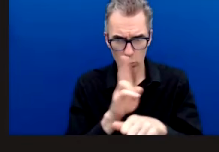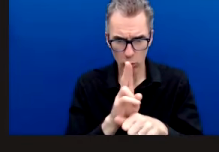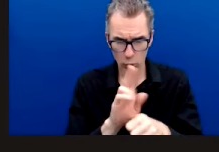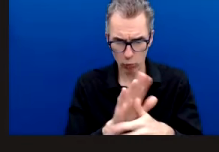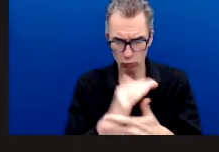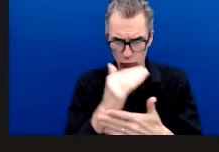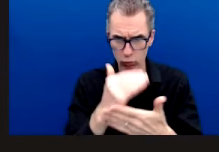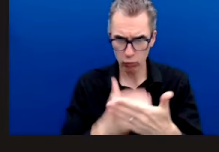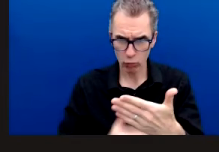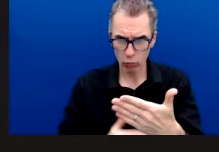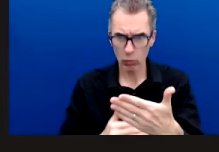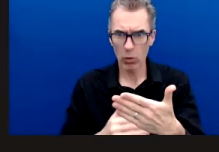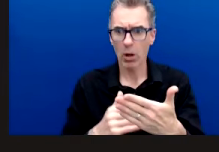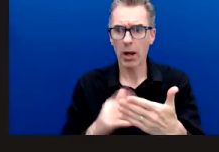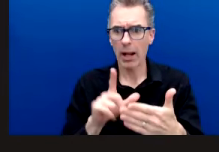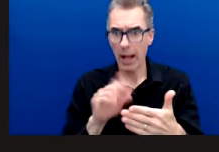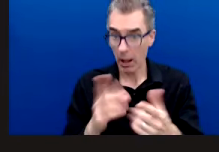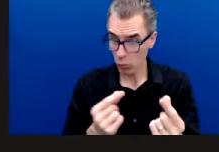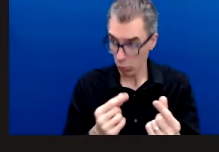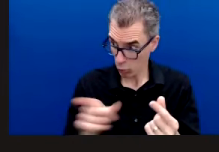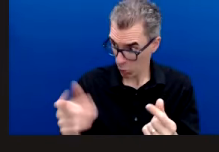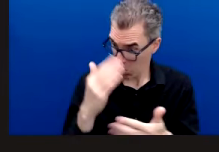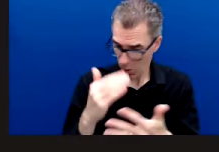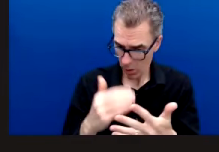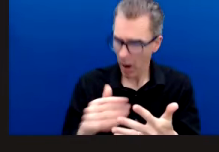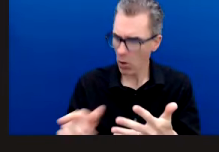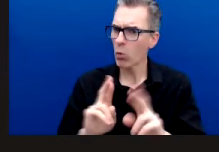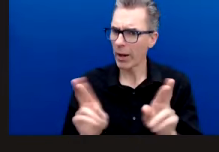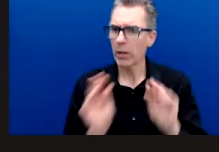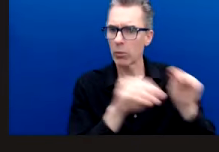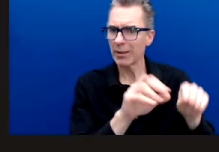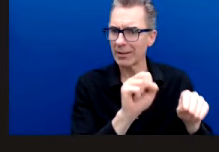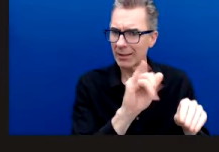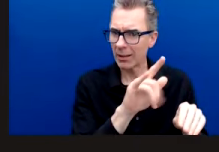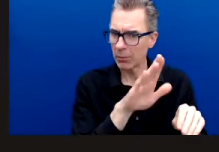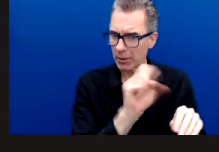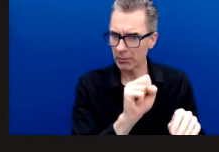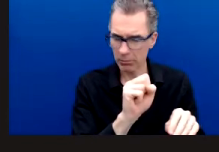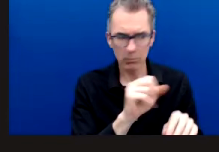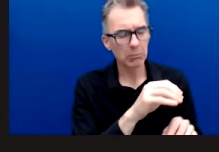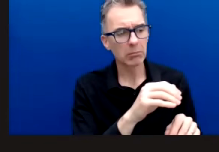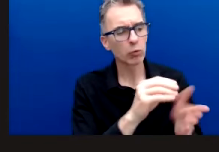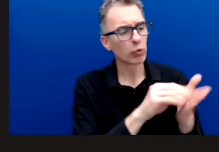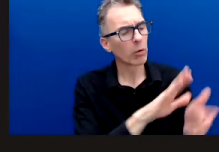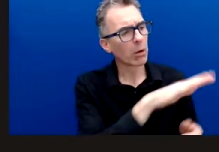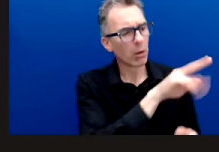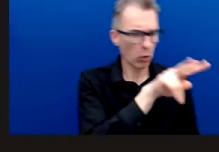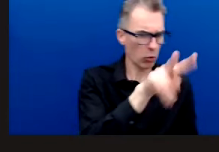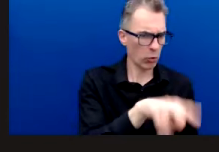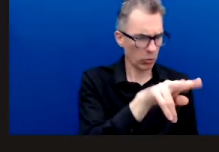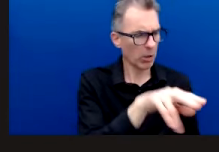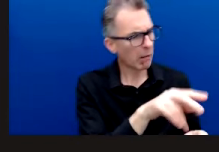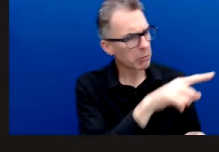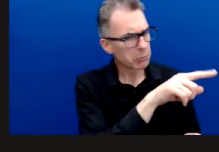what you're doing for lab, right? Just kind of have that in your syllabus, and have the students check with their medical provider. I think that's